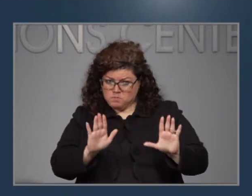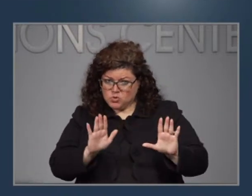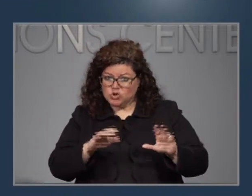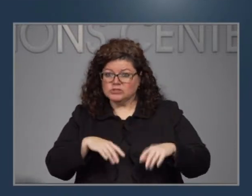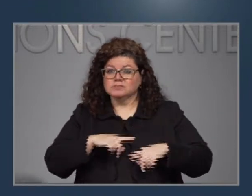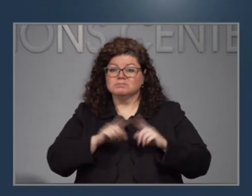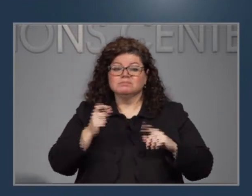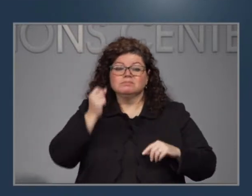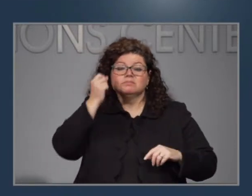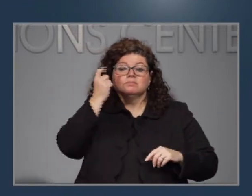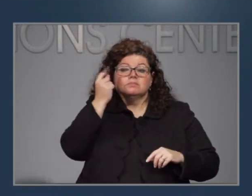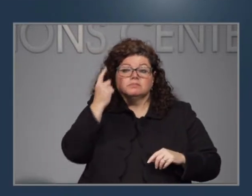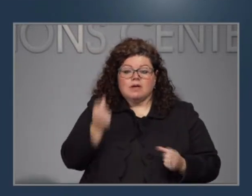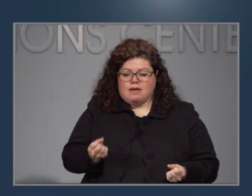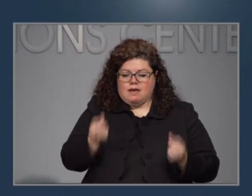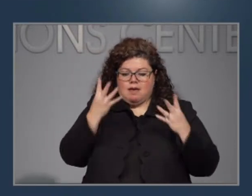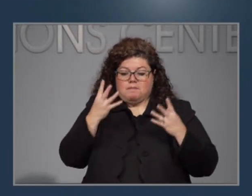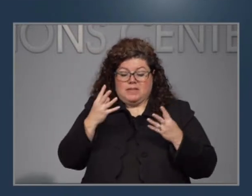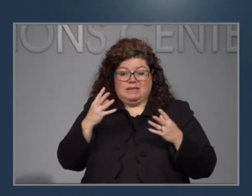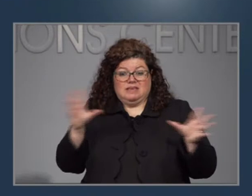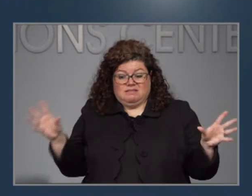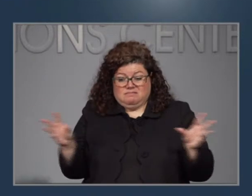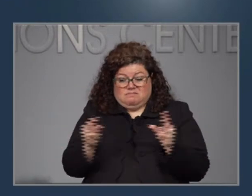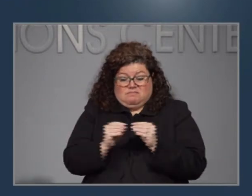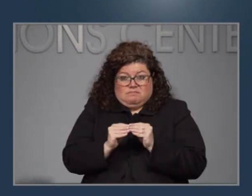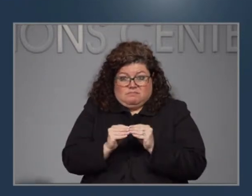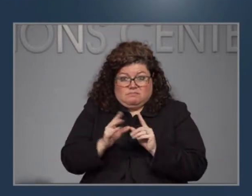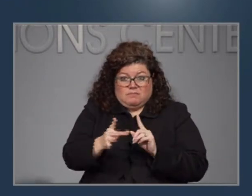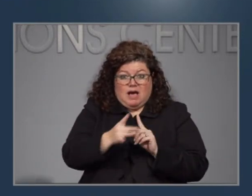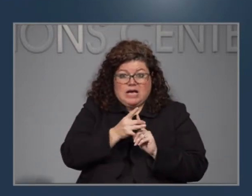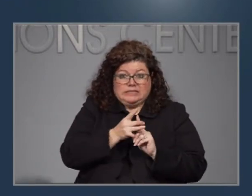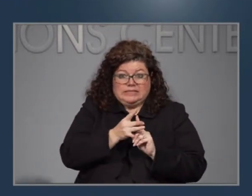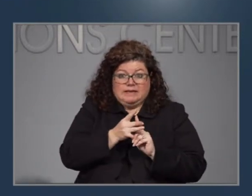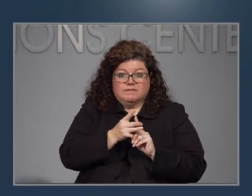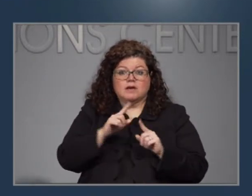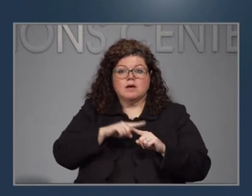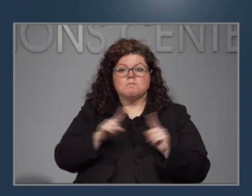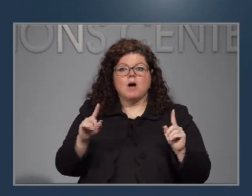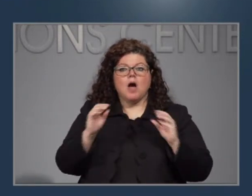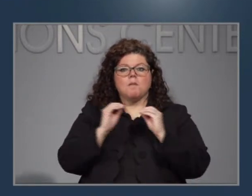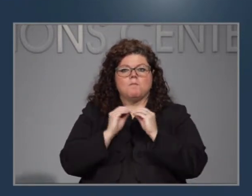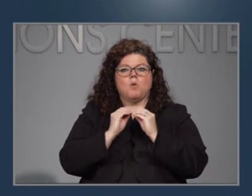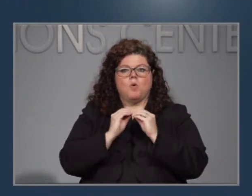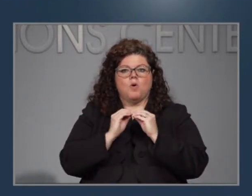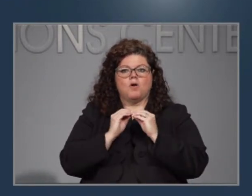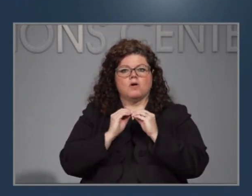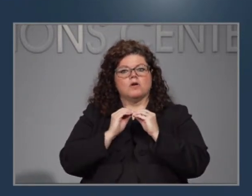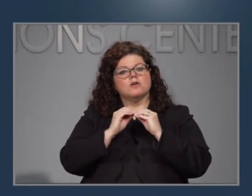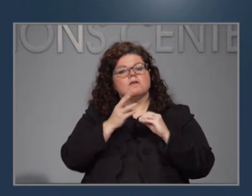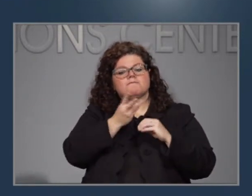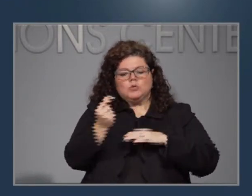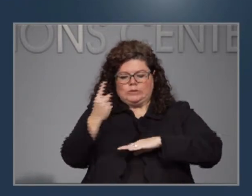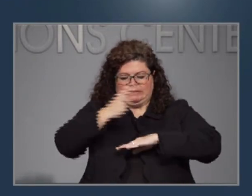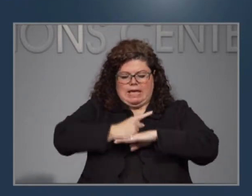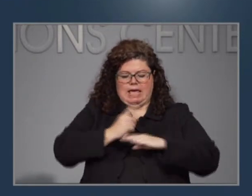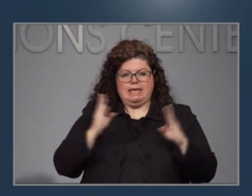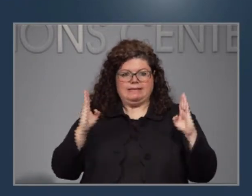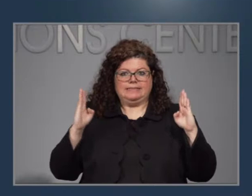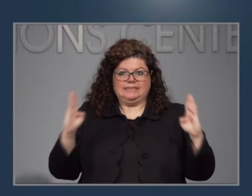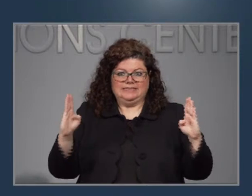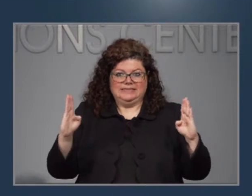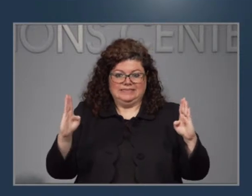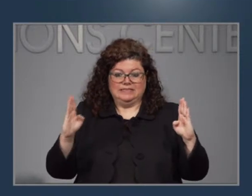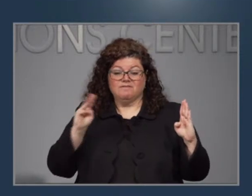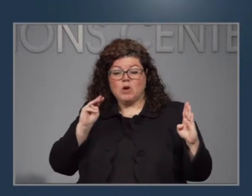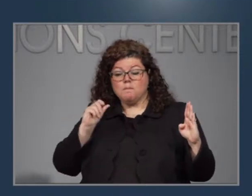of lab-confirmed cases, but now, again, zooming in for a slightly closer look. This graph shows data